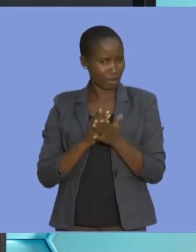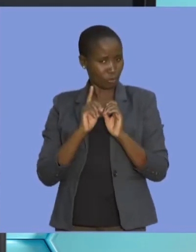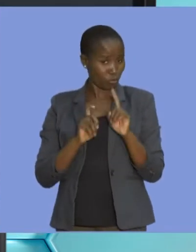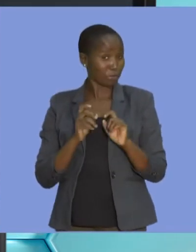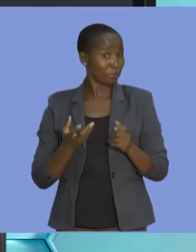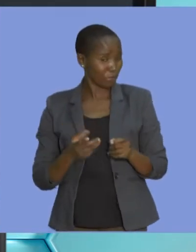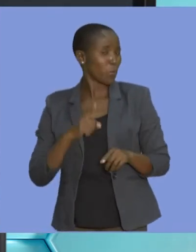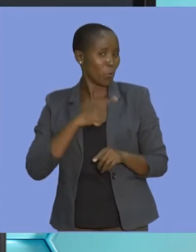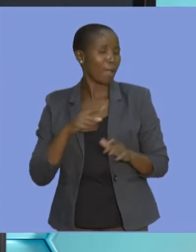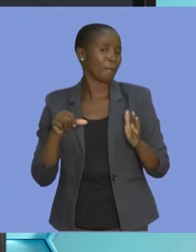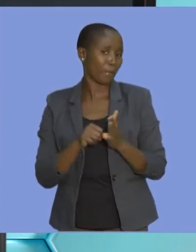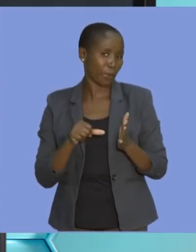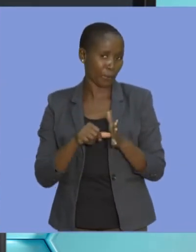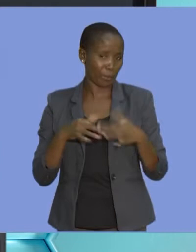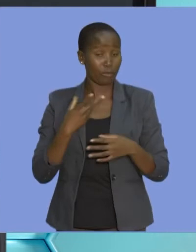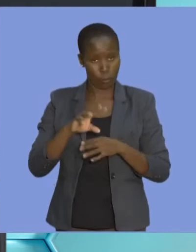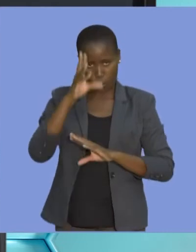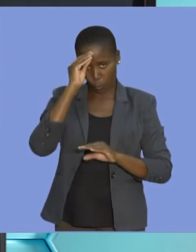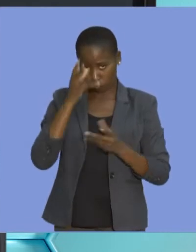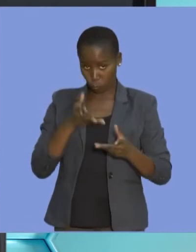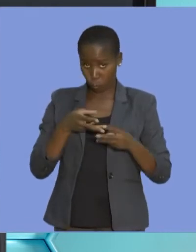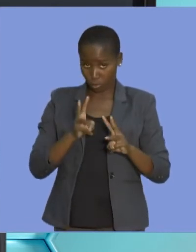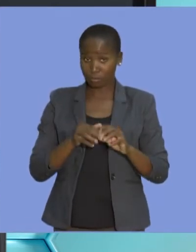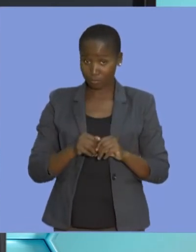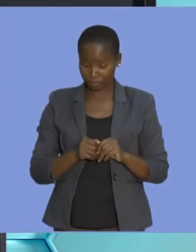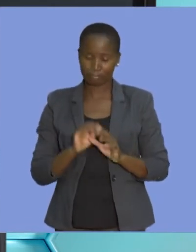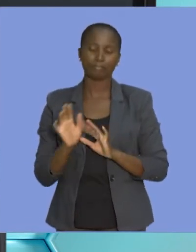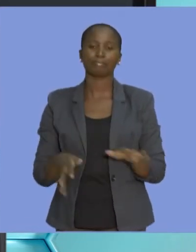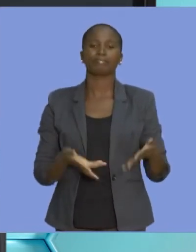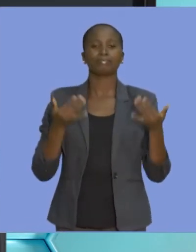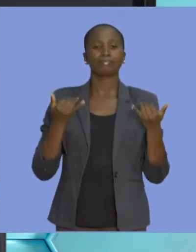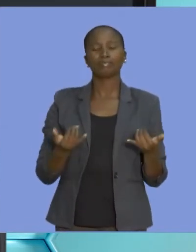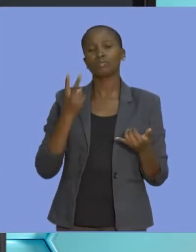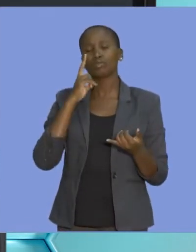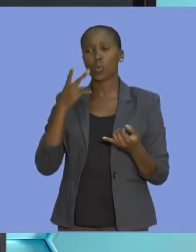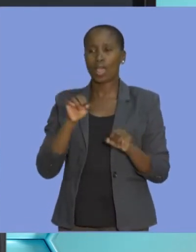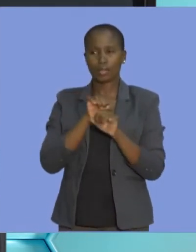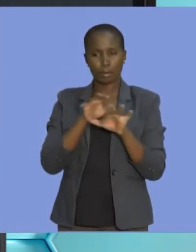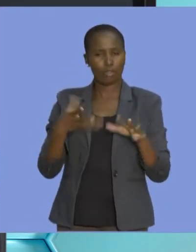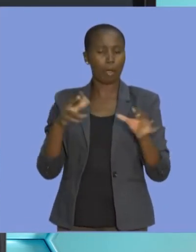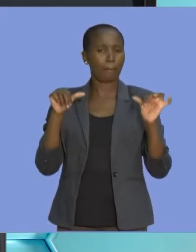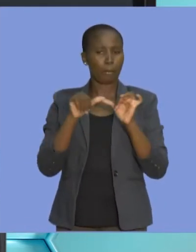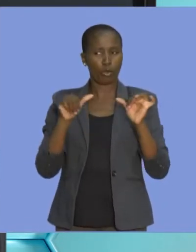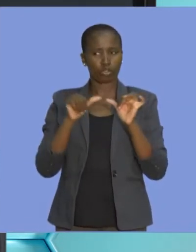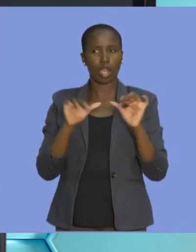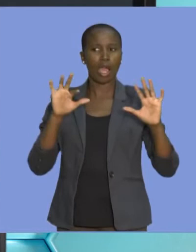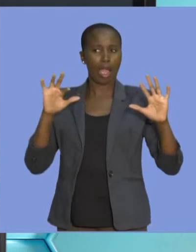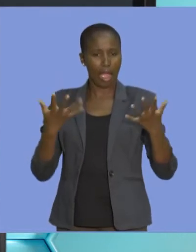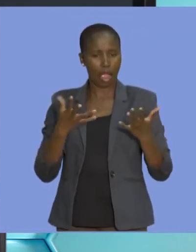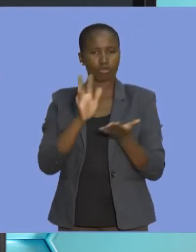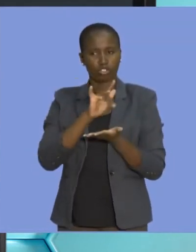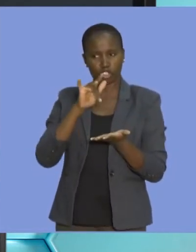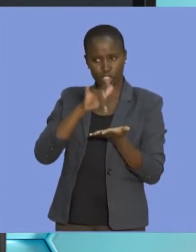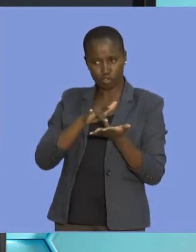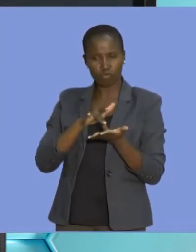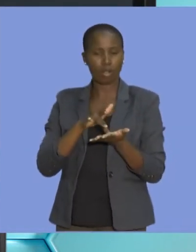very important part of learning. So we'll explore the measure of central tendency and the dispersion of